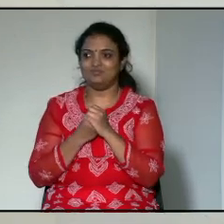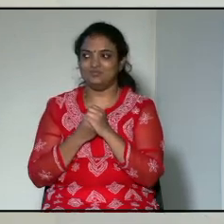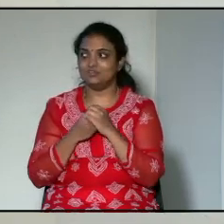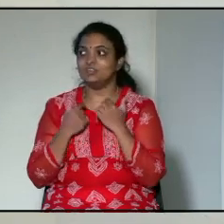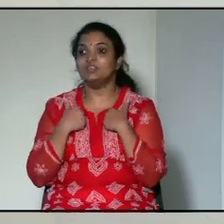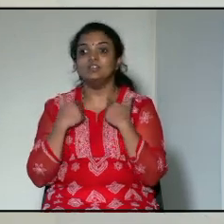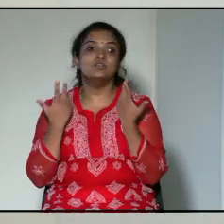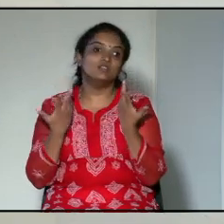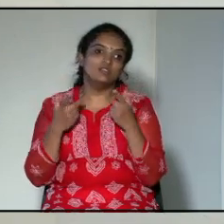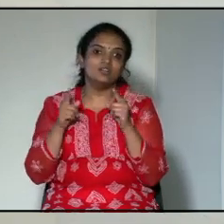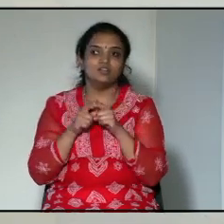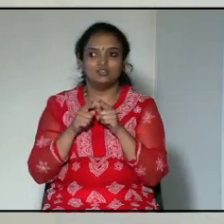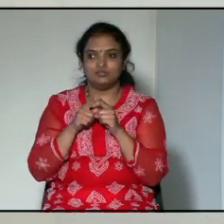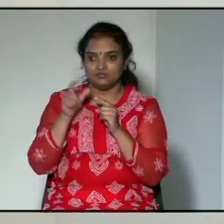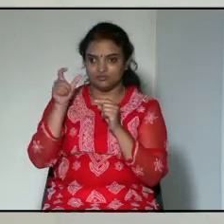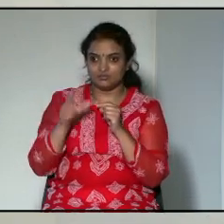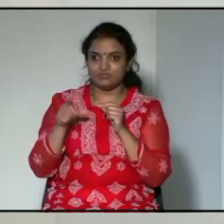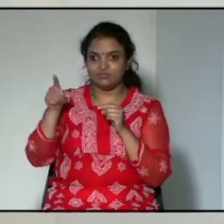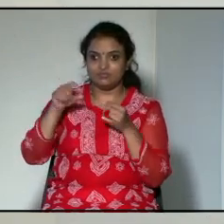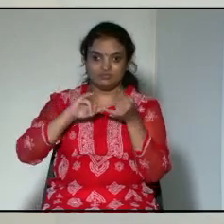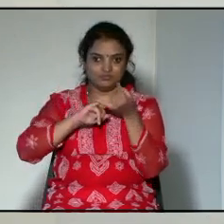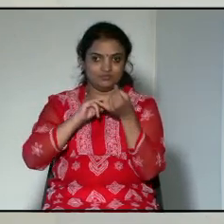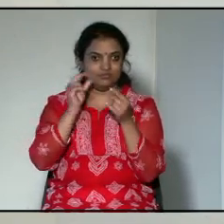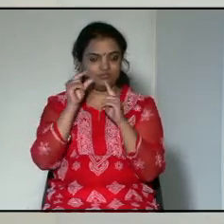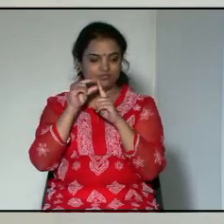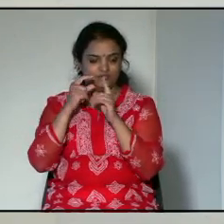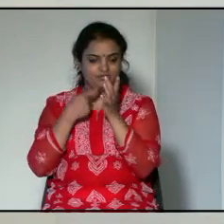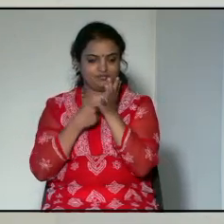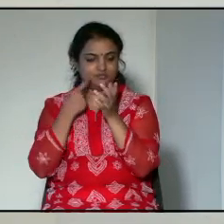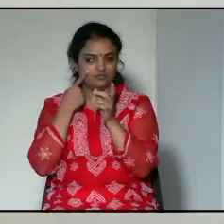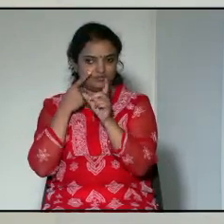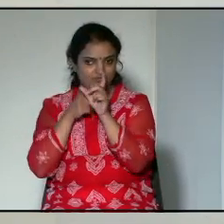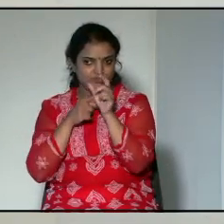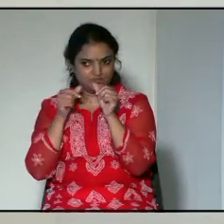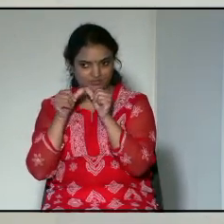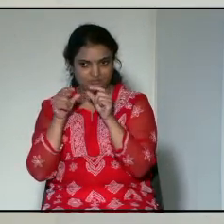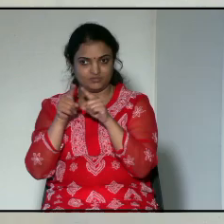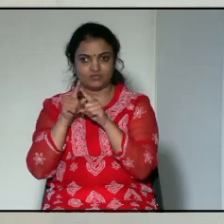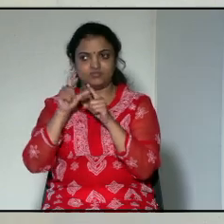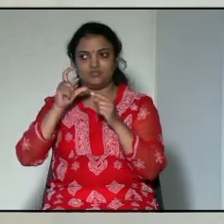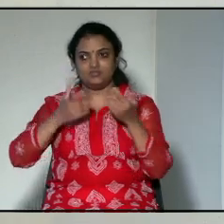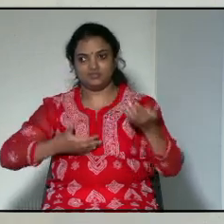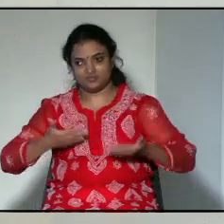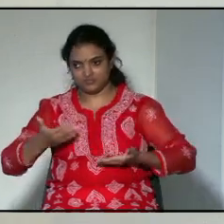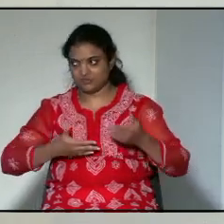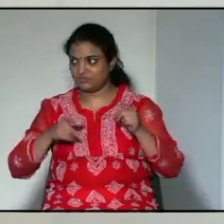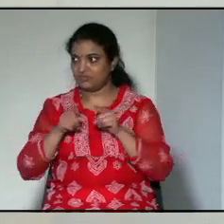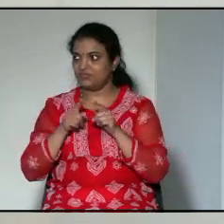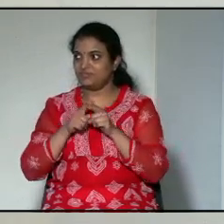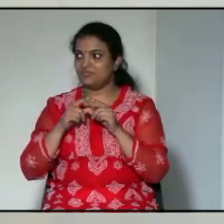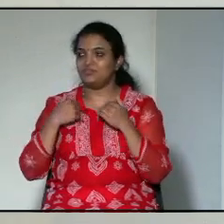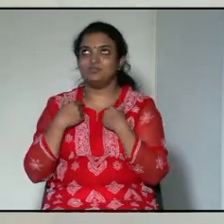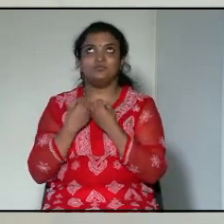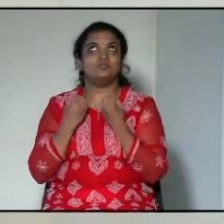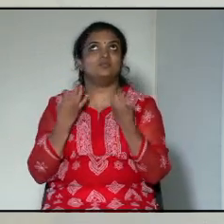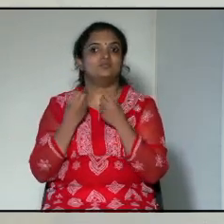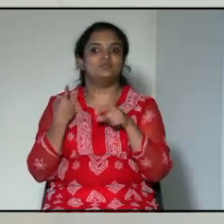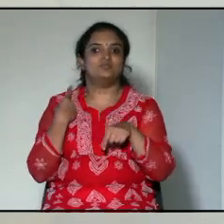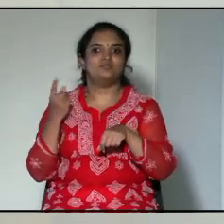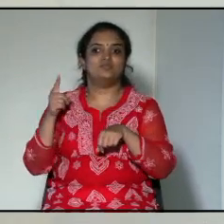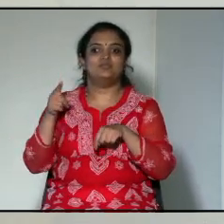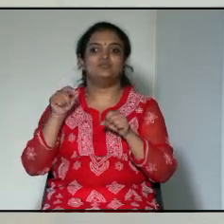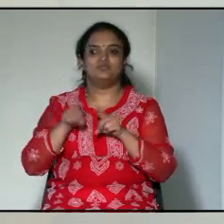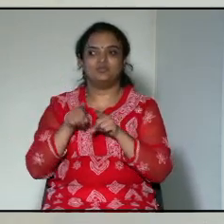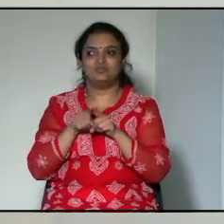glad that we have Supriya Banerjee here with us from Gallery 88 in Kolkata. And I've heard so many times that without her efforts,